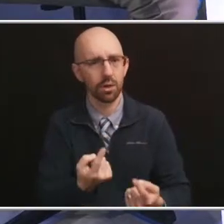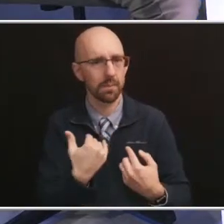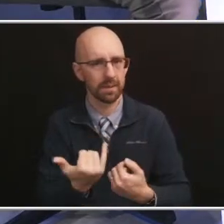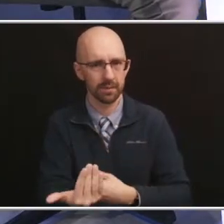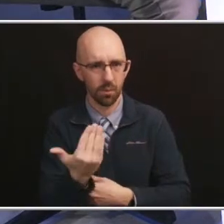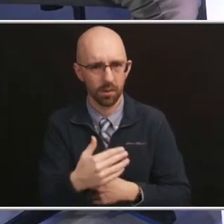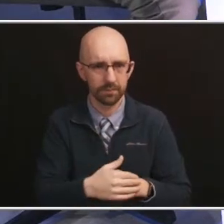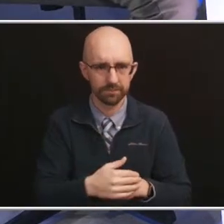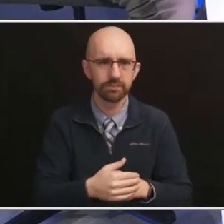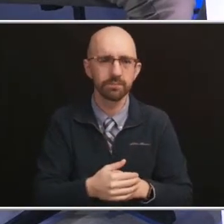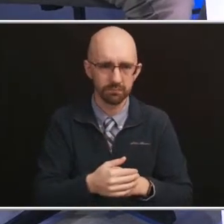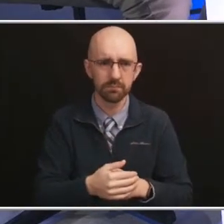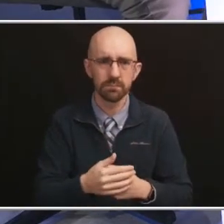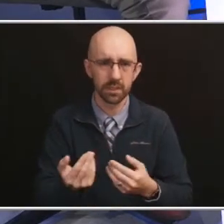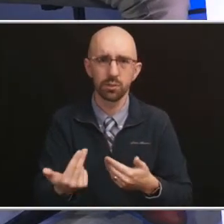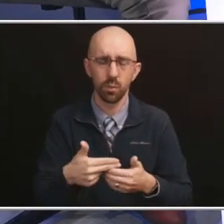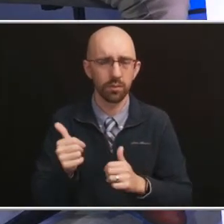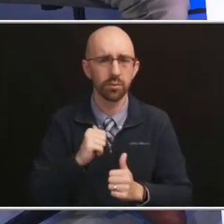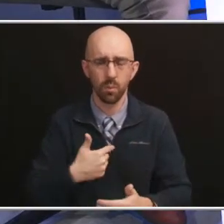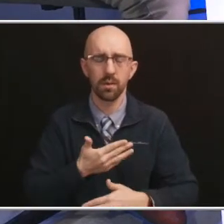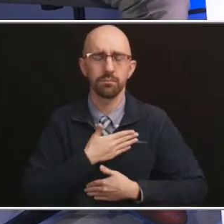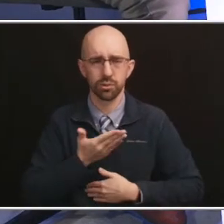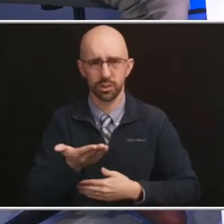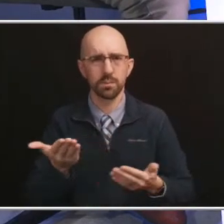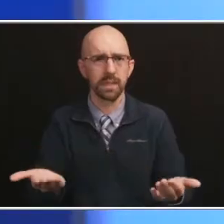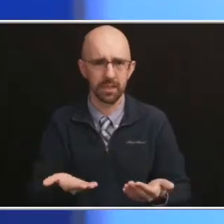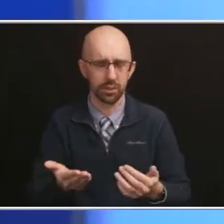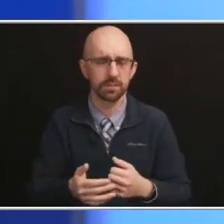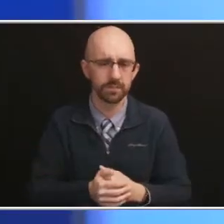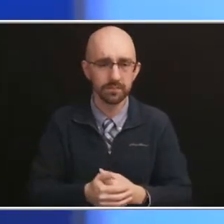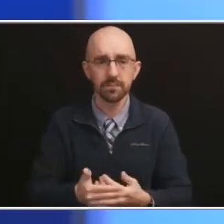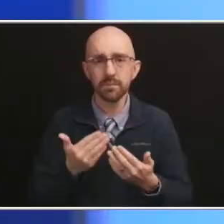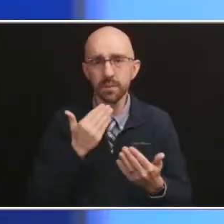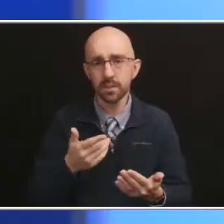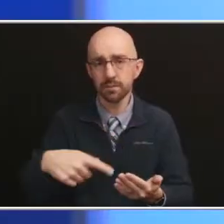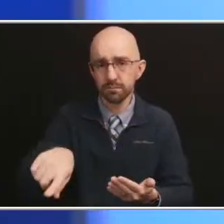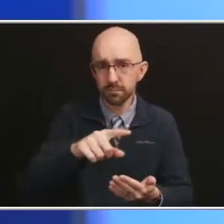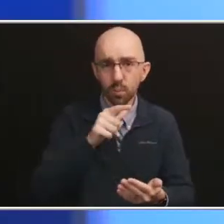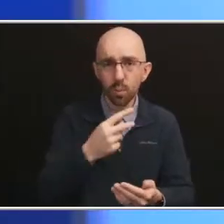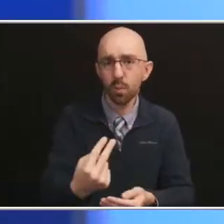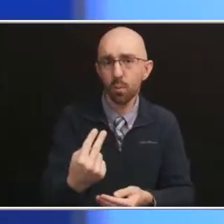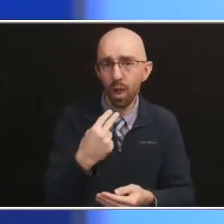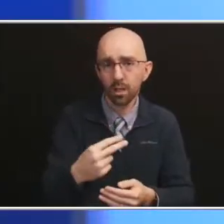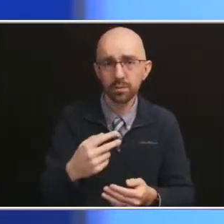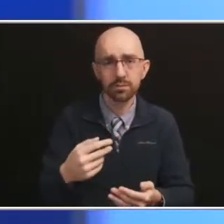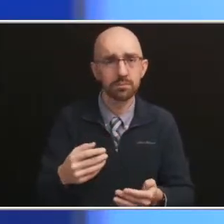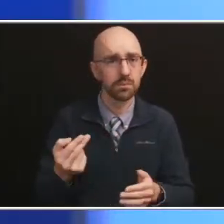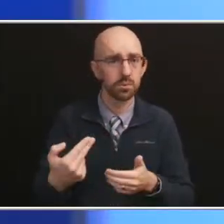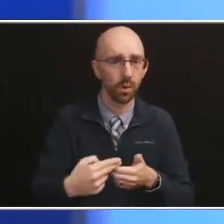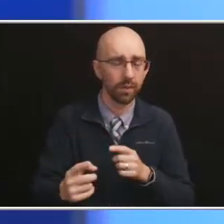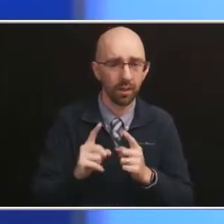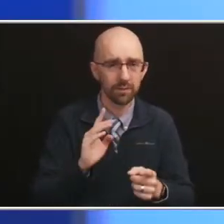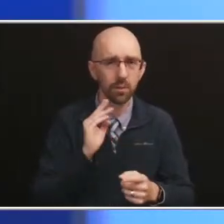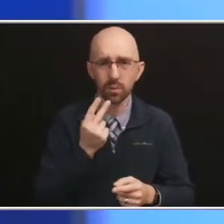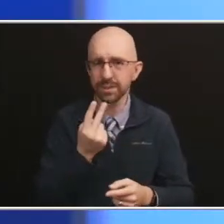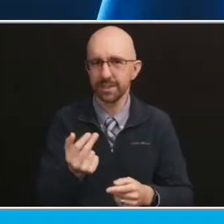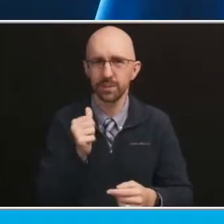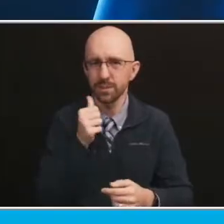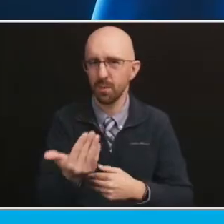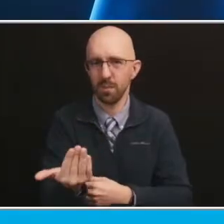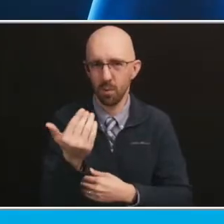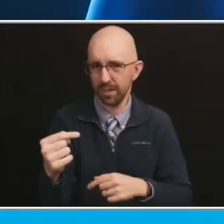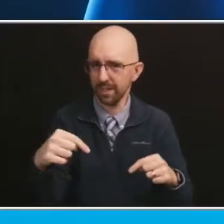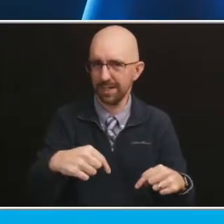show. We really appreciate you being here. Glad to be here. And thank you to our audience for joining the conversation. We'll see you right back here tomorrow morning.